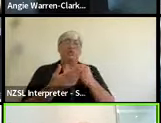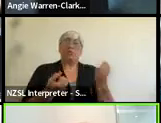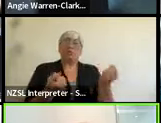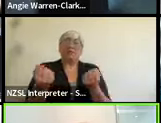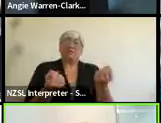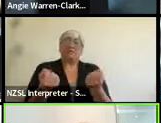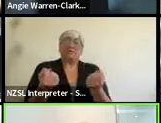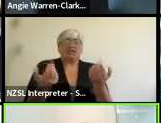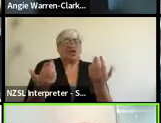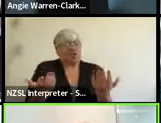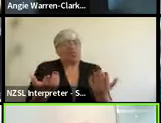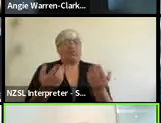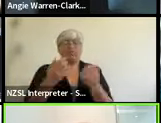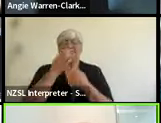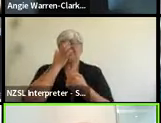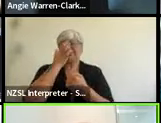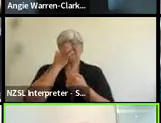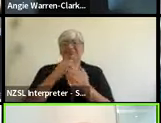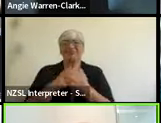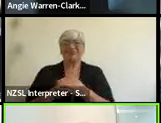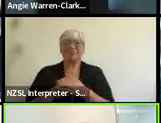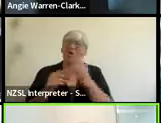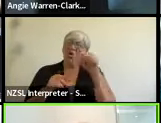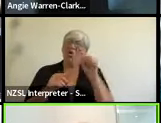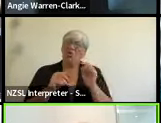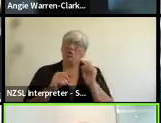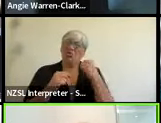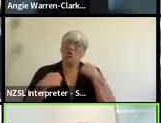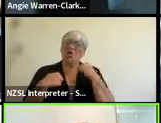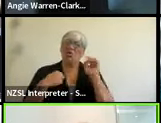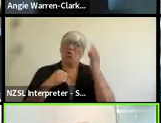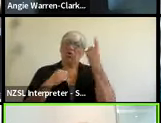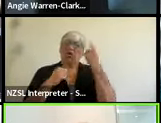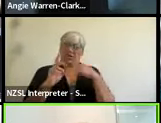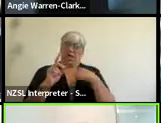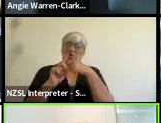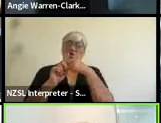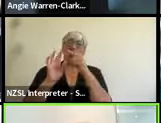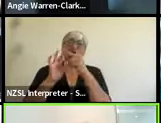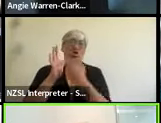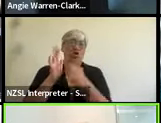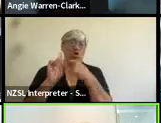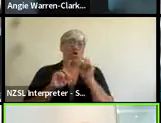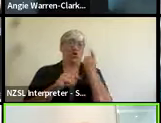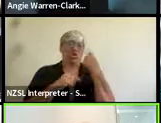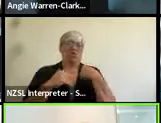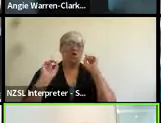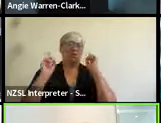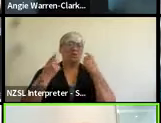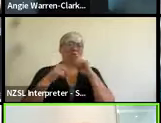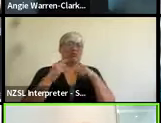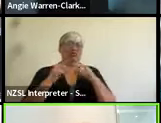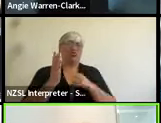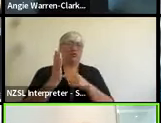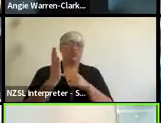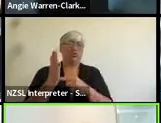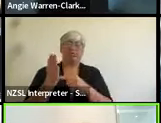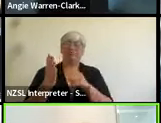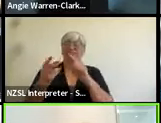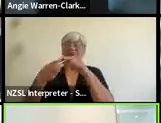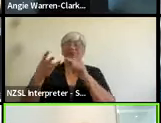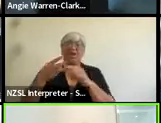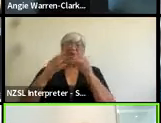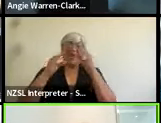So that's something that Kirk Auckland is concerned about. Another thing is education, making sure